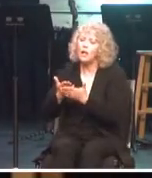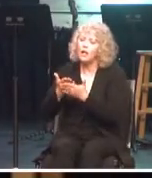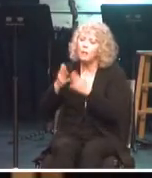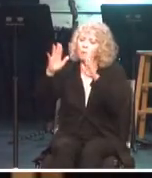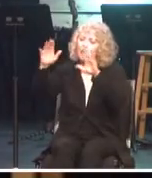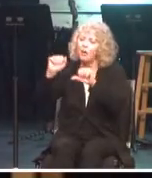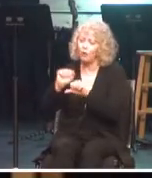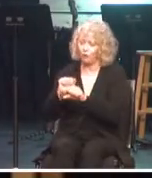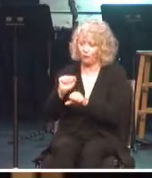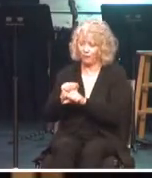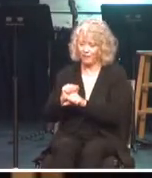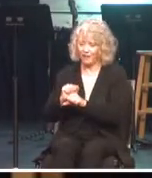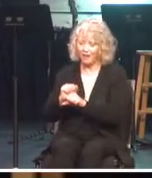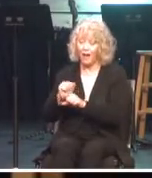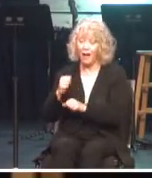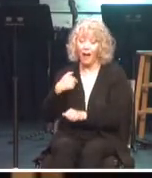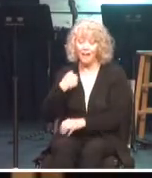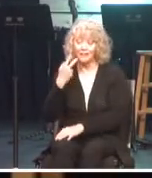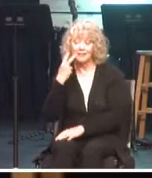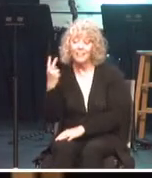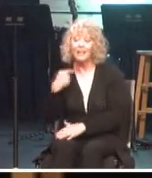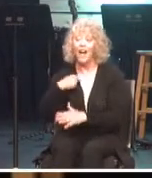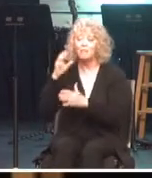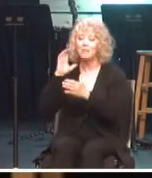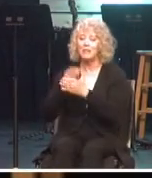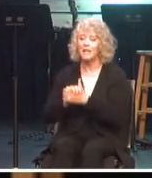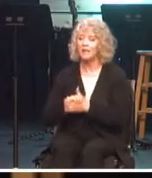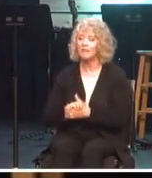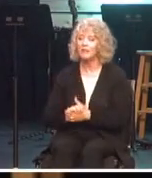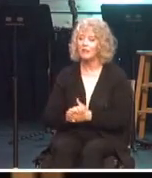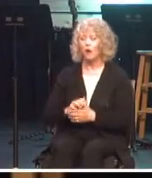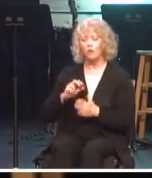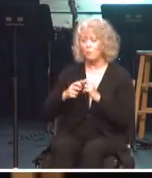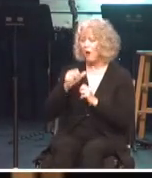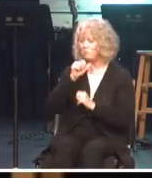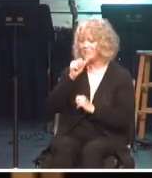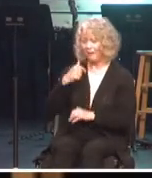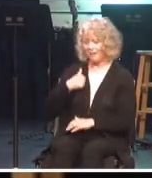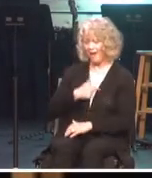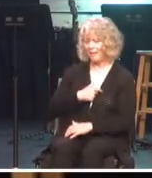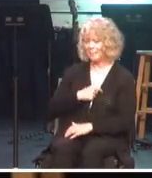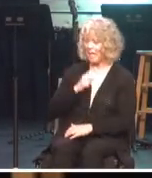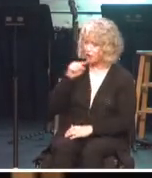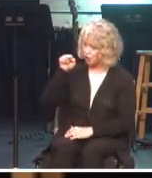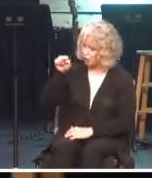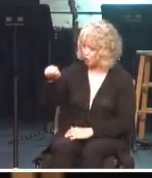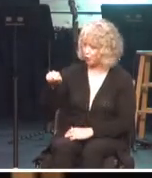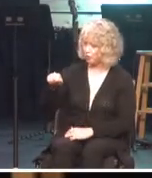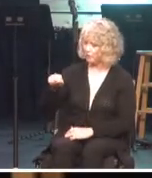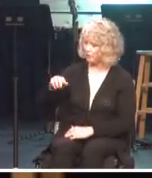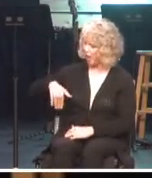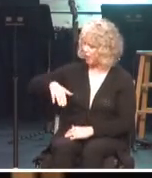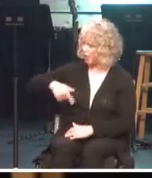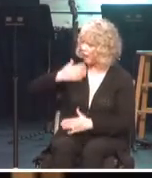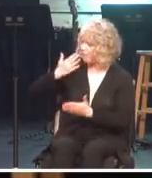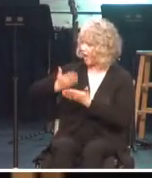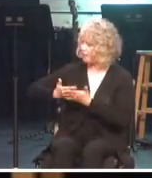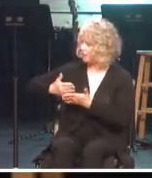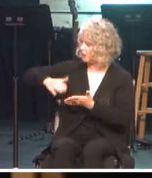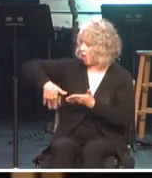you? The problem is not us, it's you. You haven't given us enough evidence.